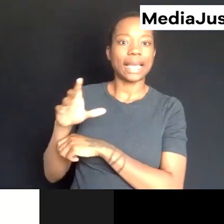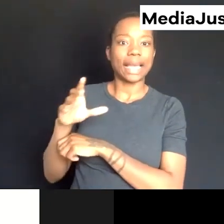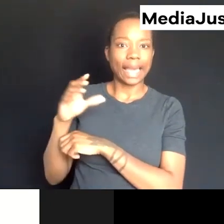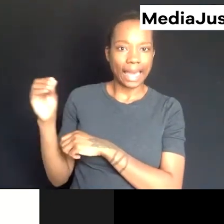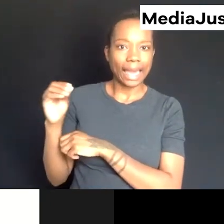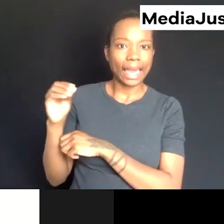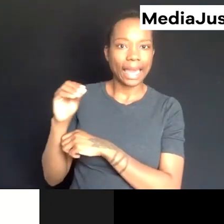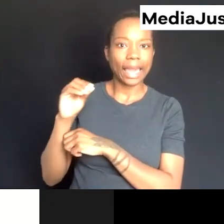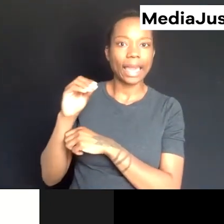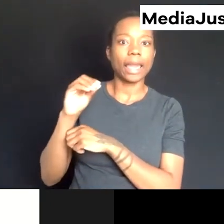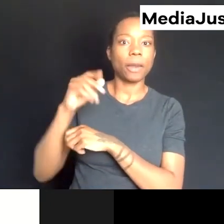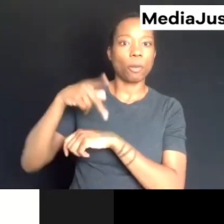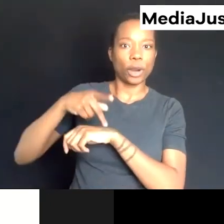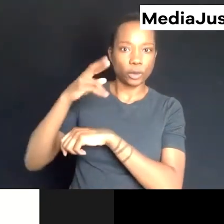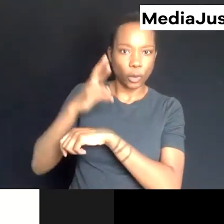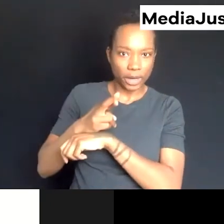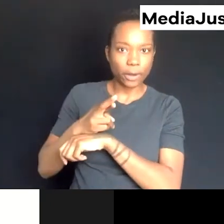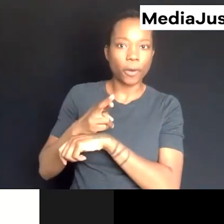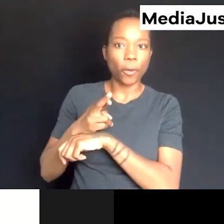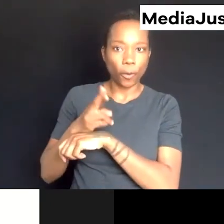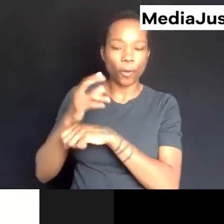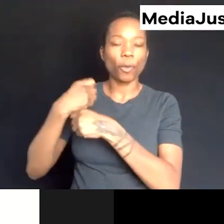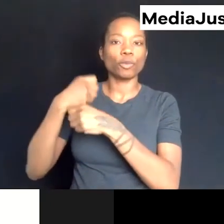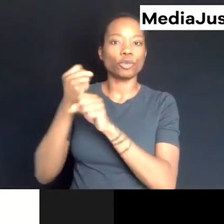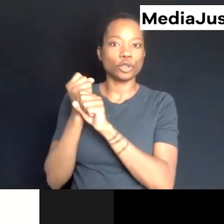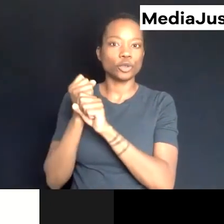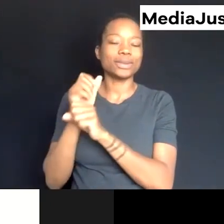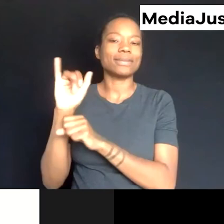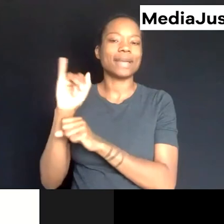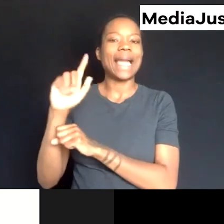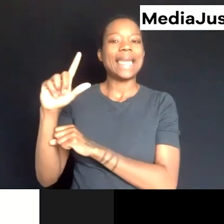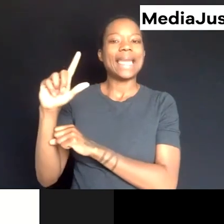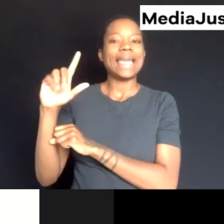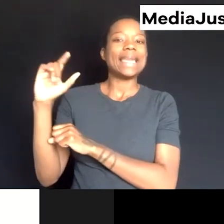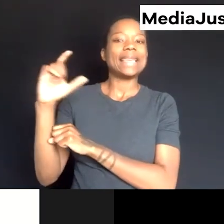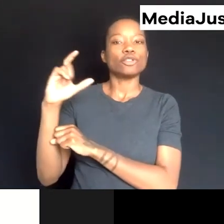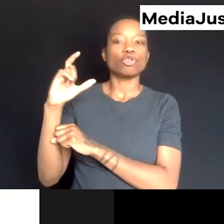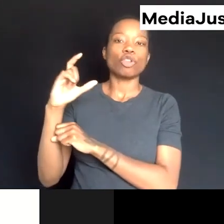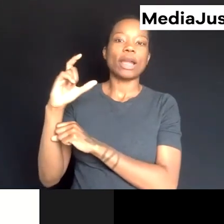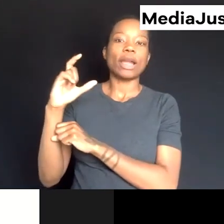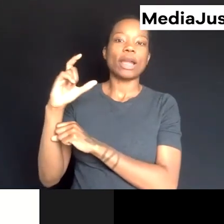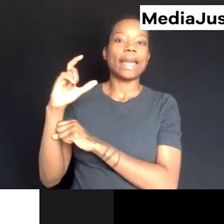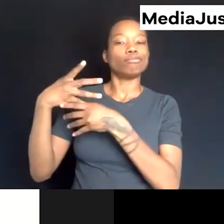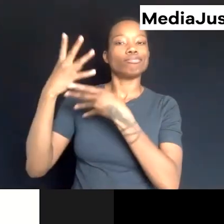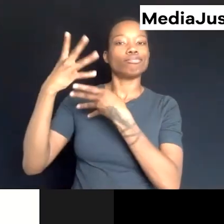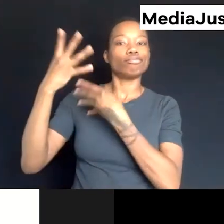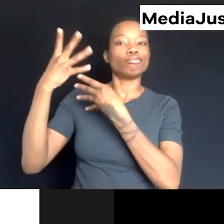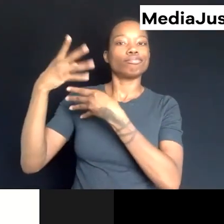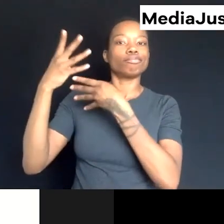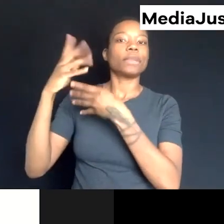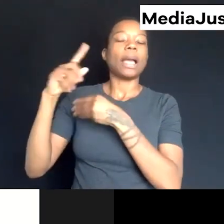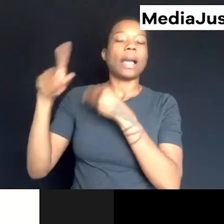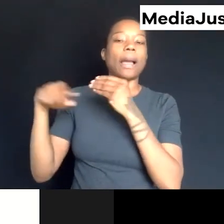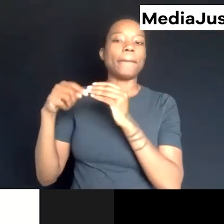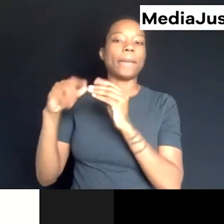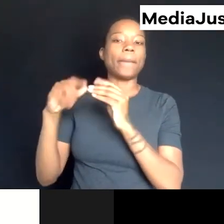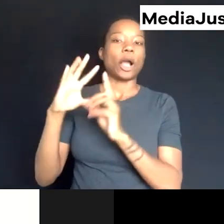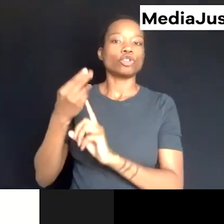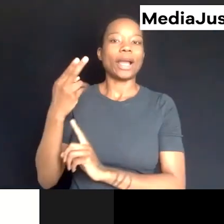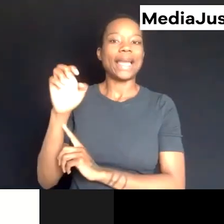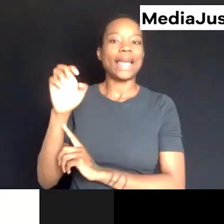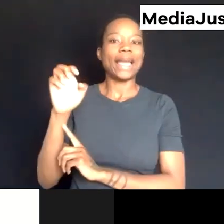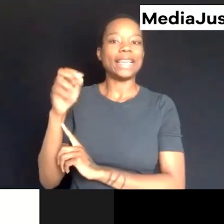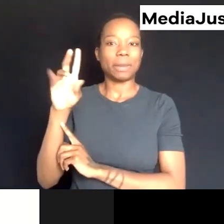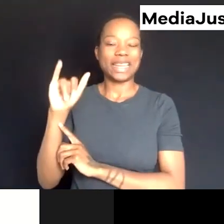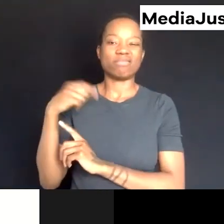this kind of this Instagram thread on cultural hegemony, which I found super accessible. And I pulled a couple of the graphics out for